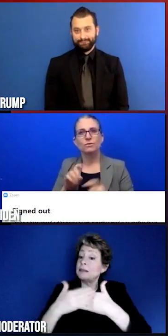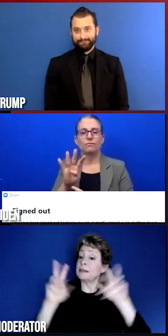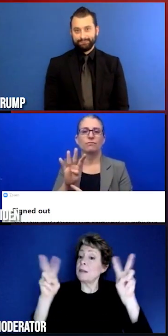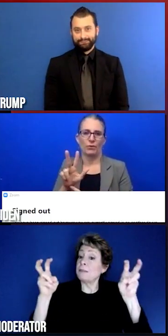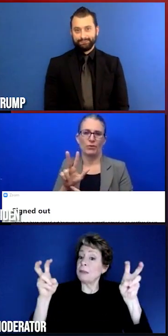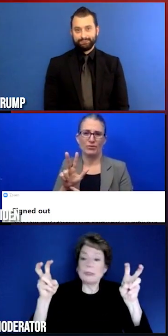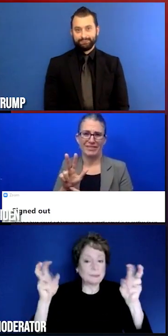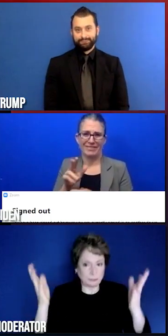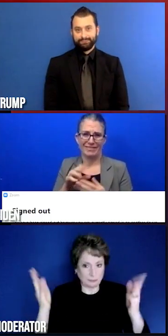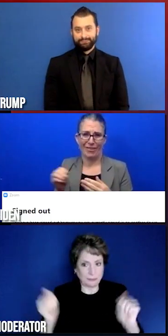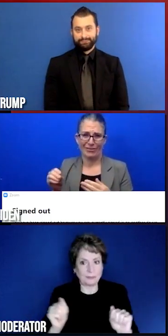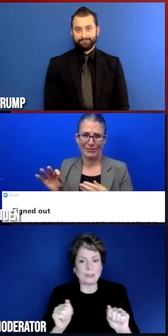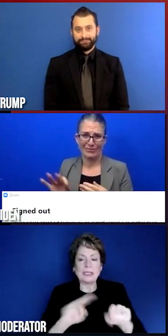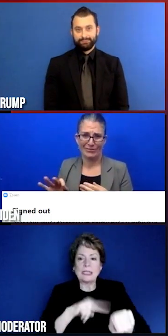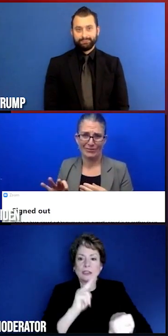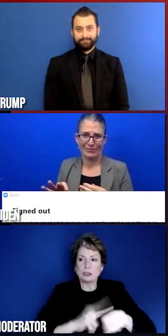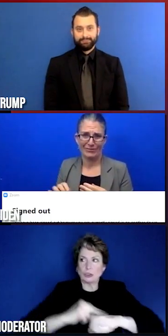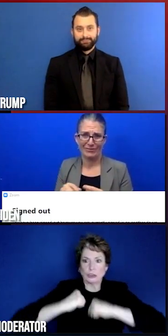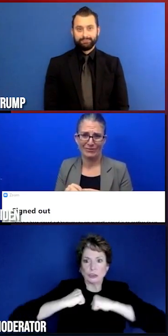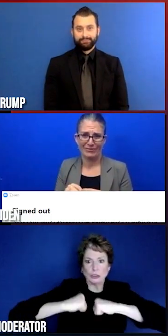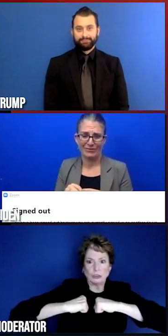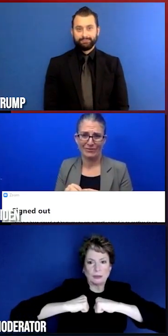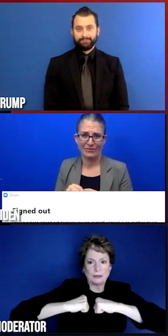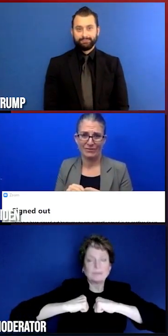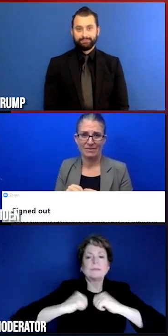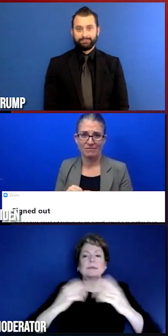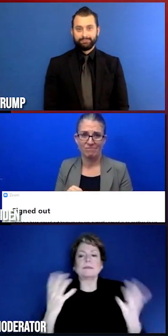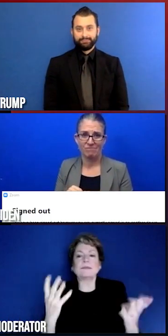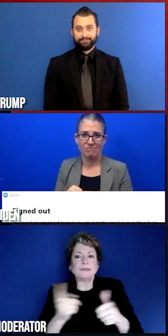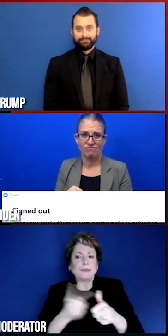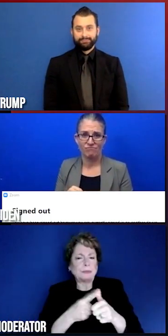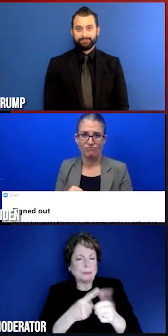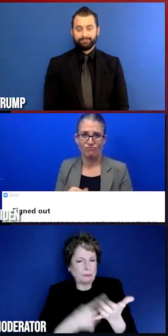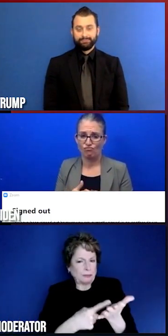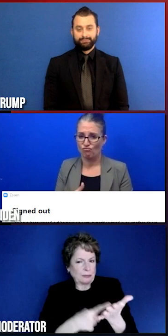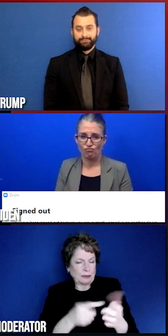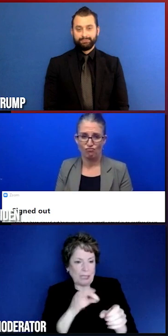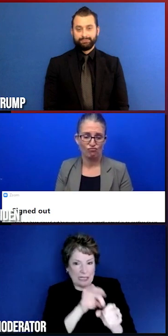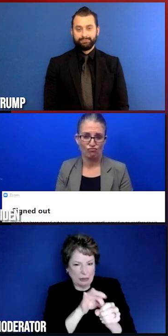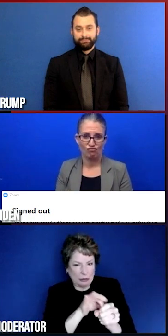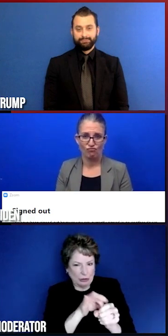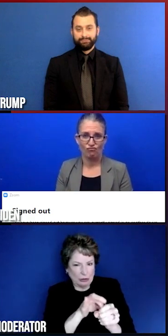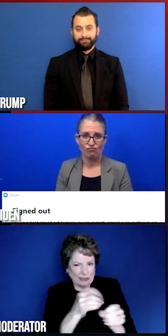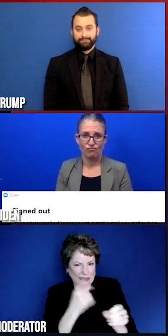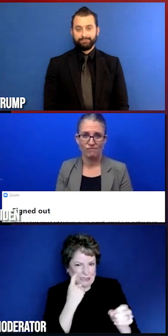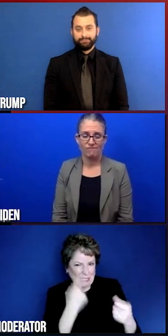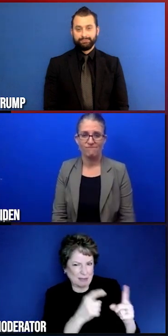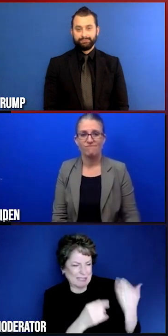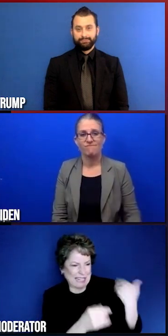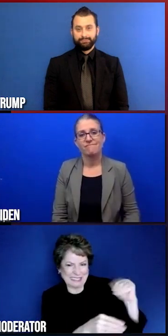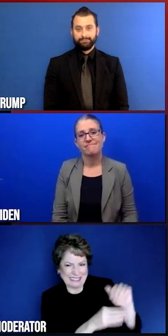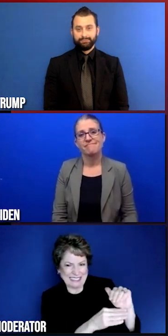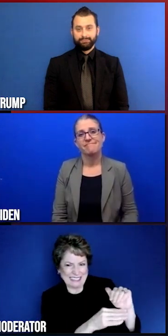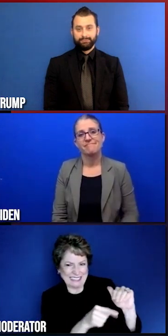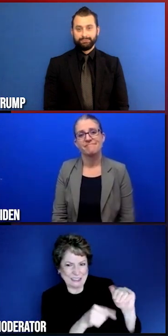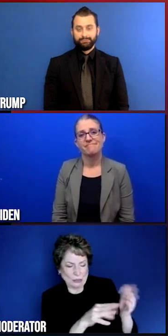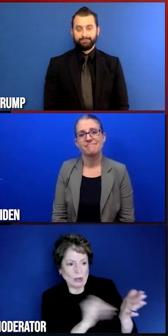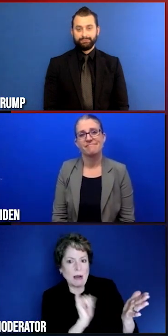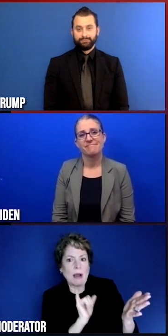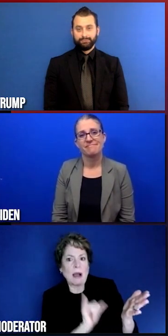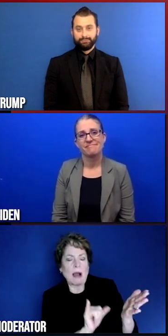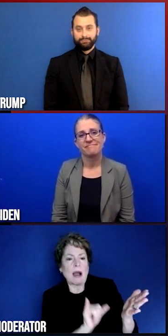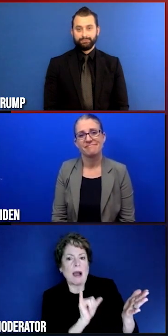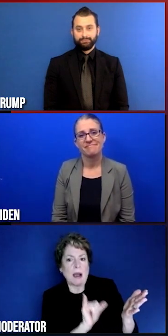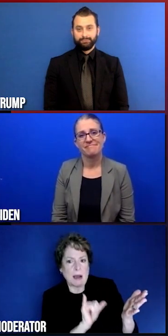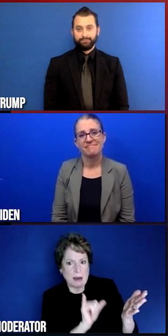the security of our elections and some breaking news from overnight. Just last night, top intelligence officials confirmed again that both Russia and Iran